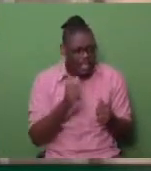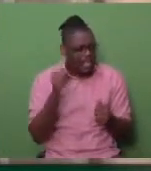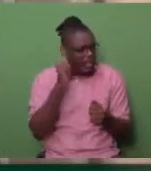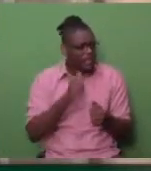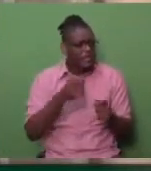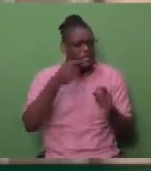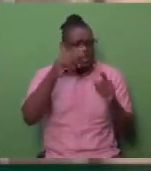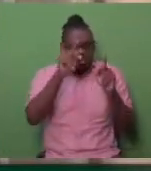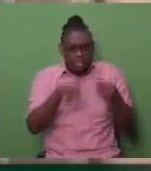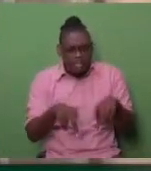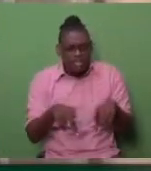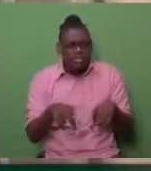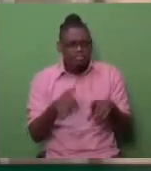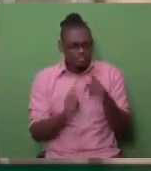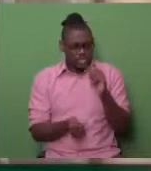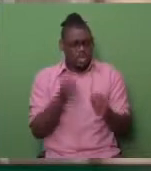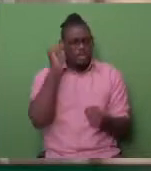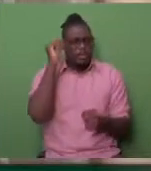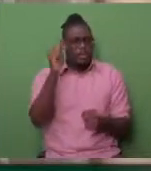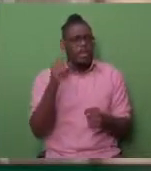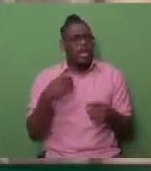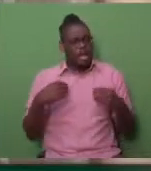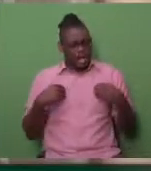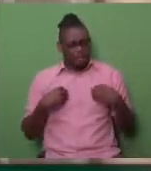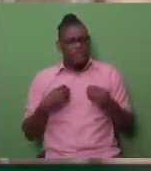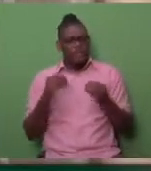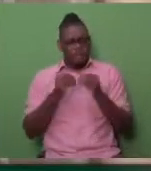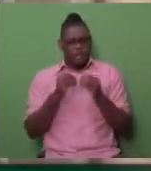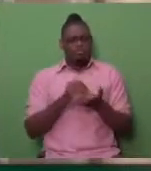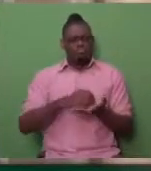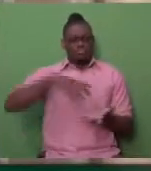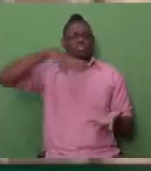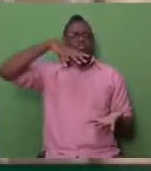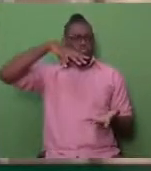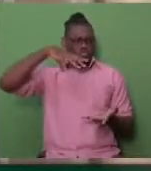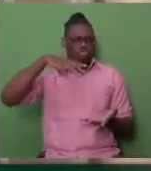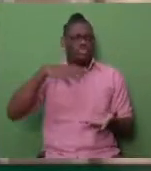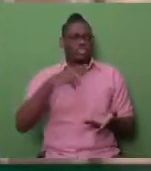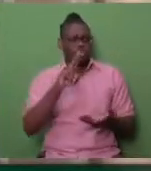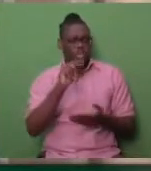$21,452 richer under the government I led than they are today.